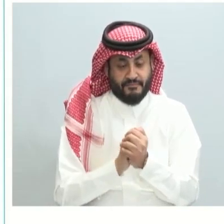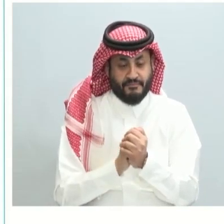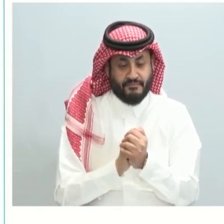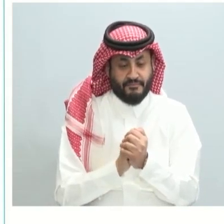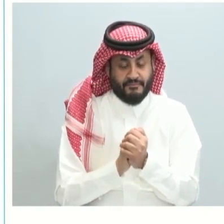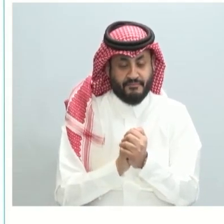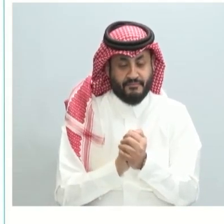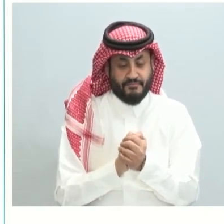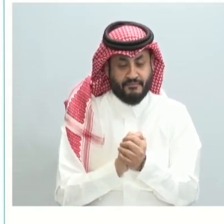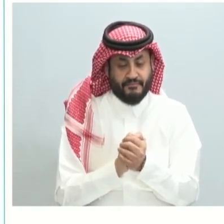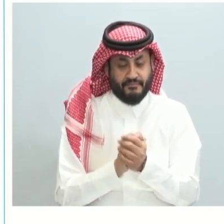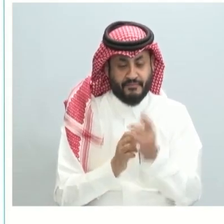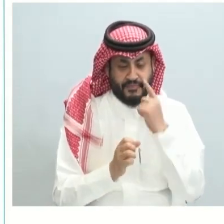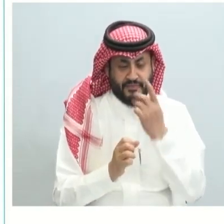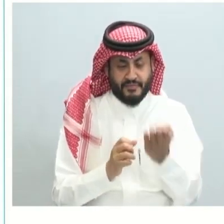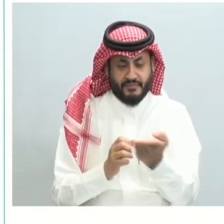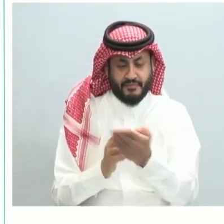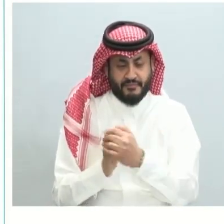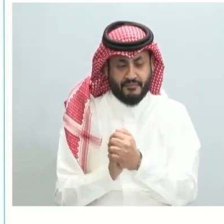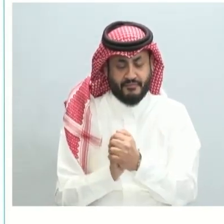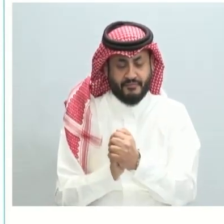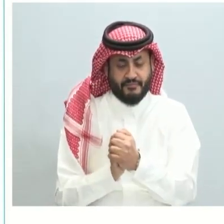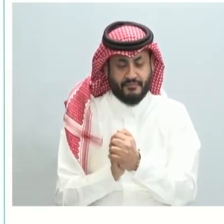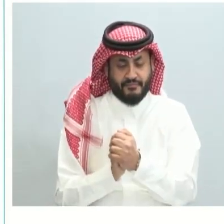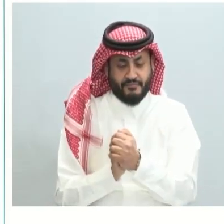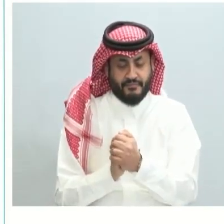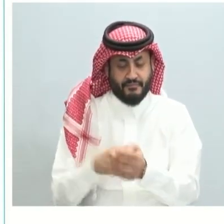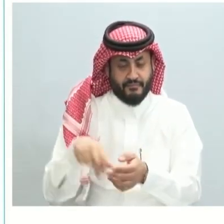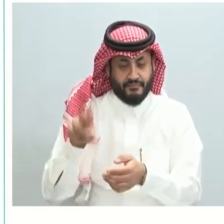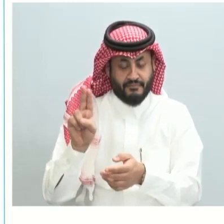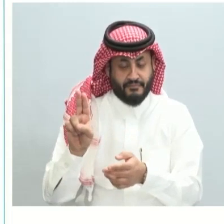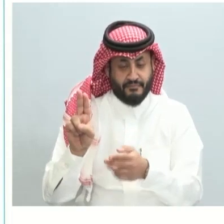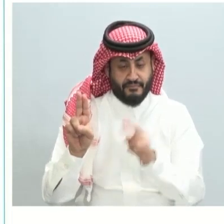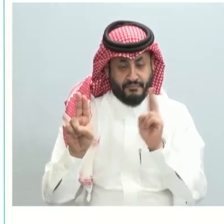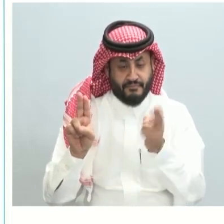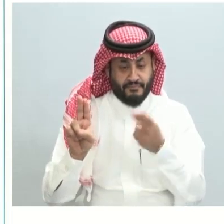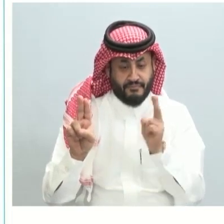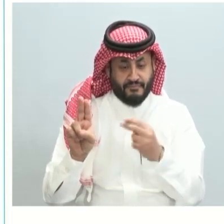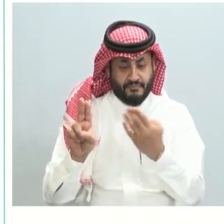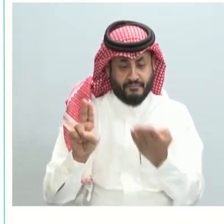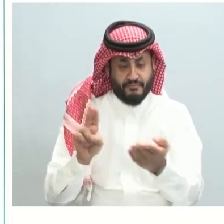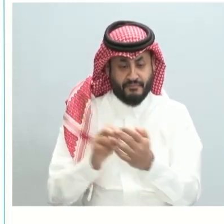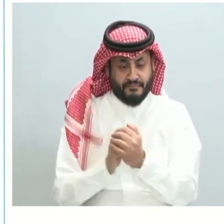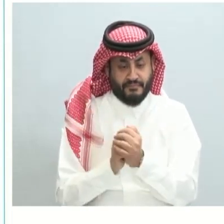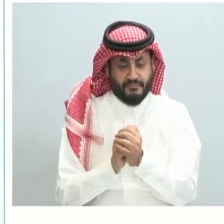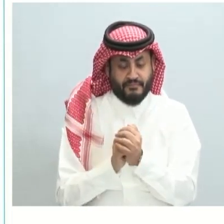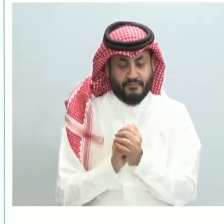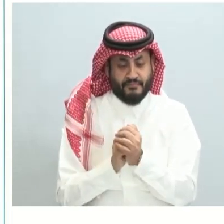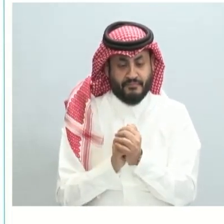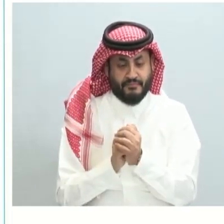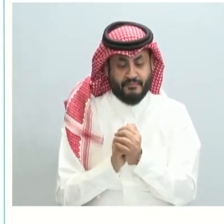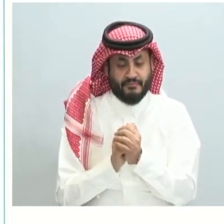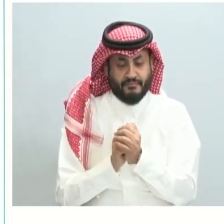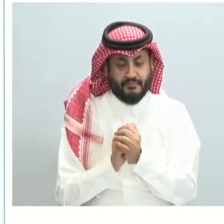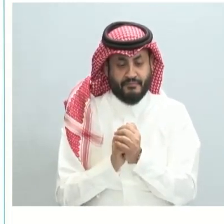E, and also with a letter U. So here we can color letter